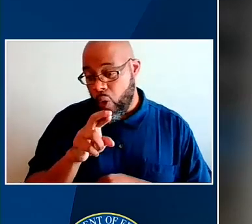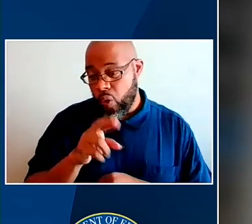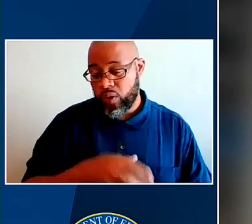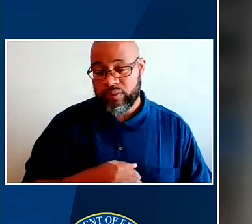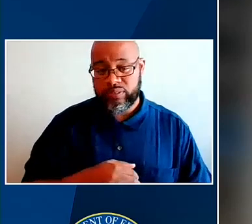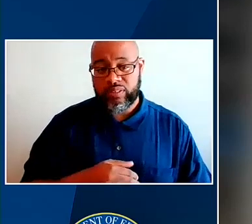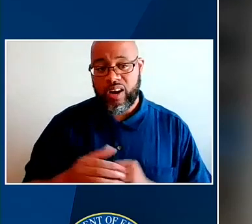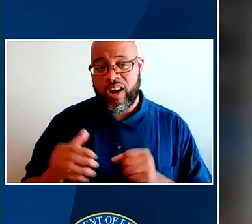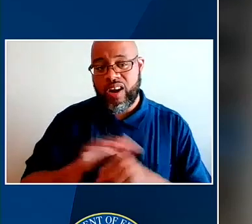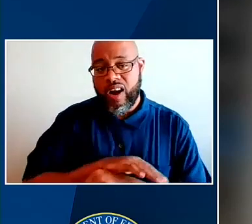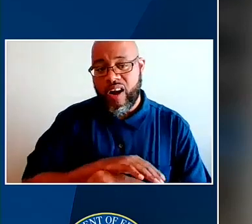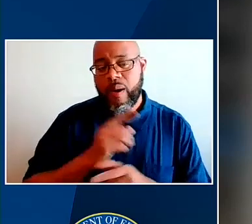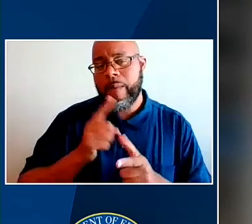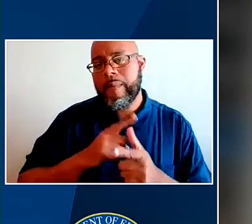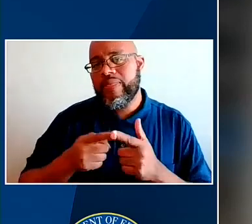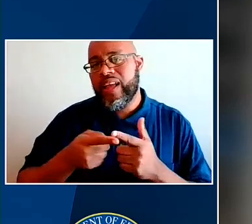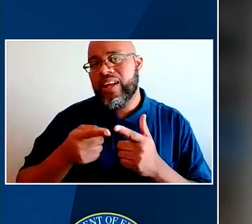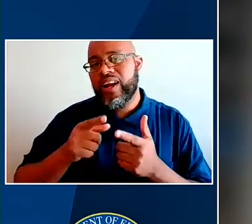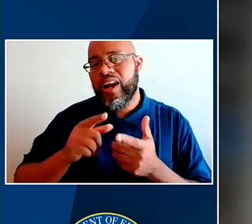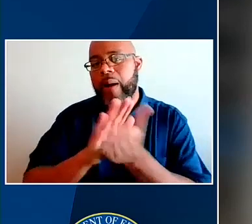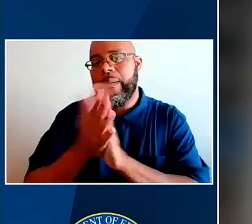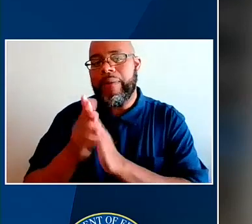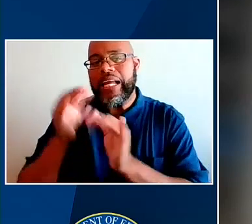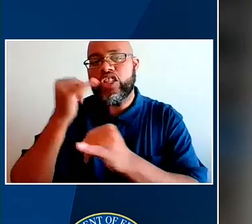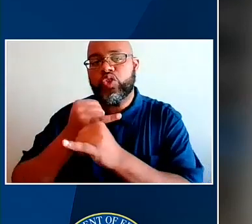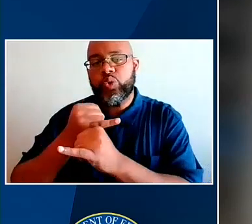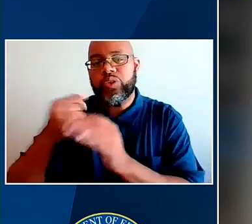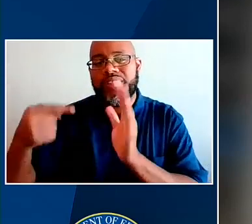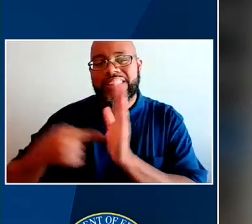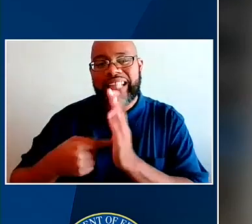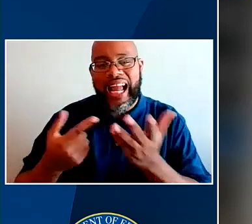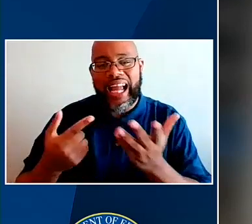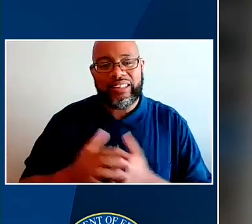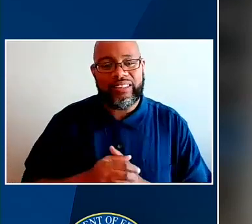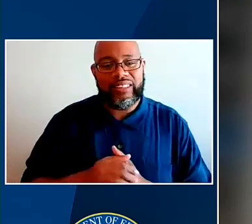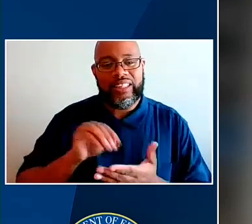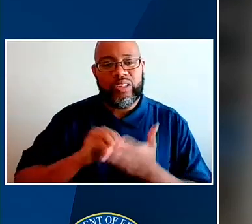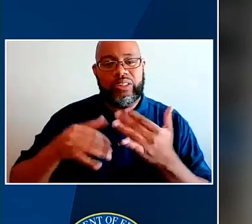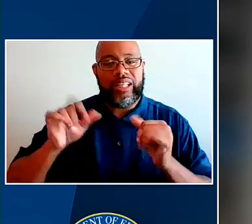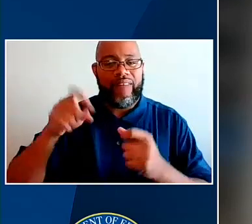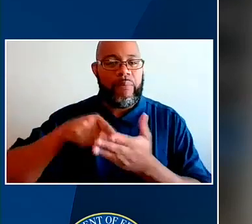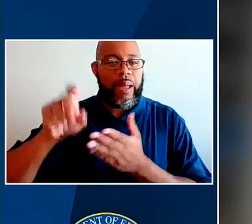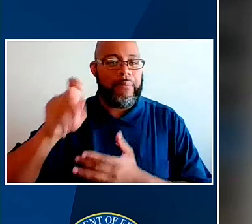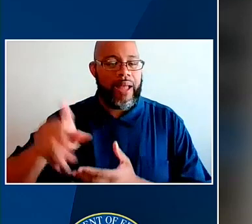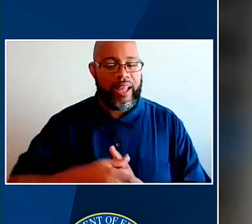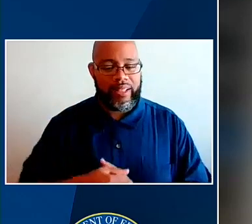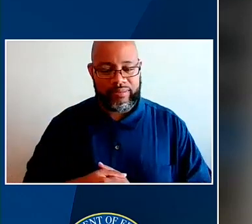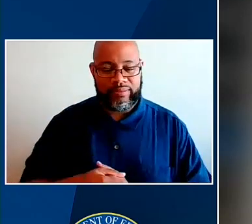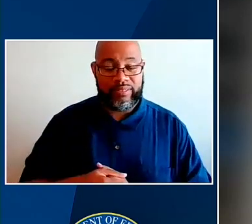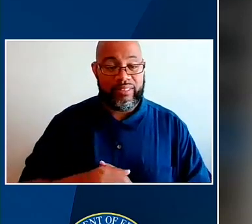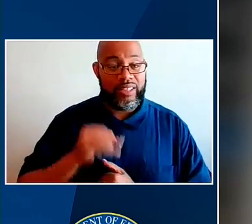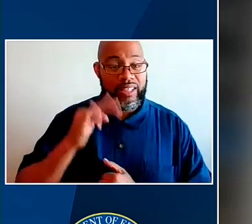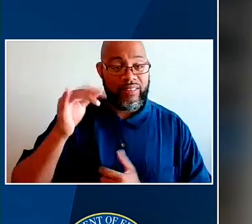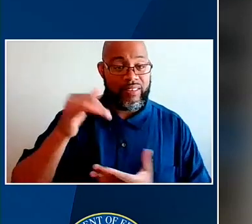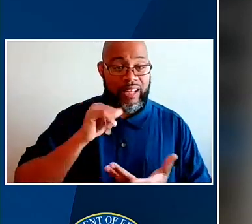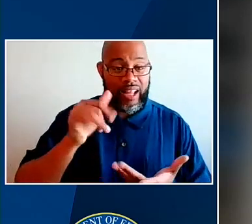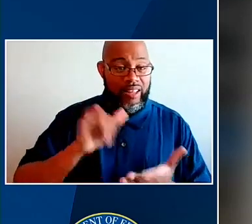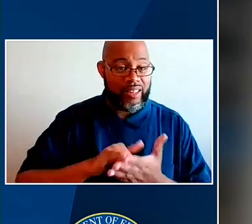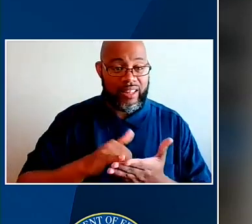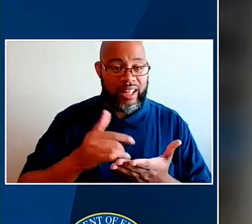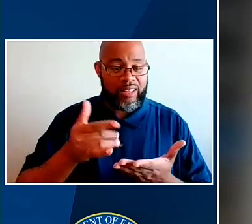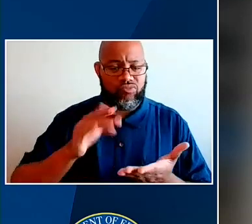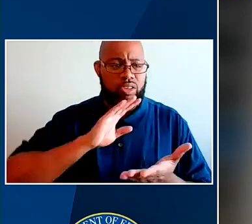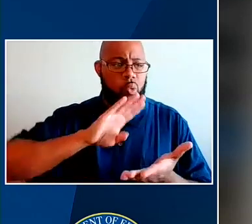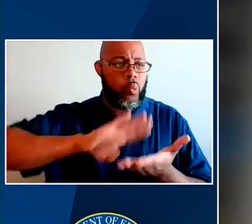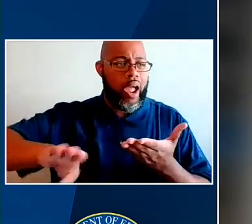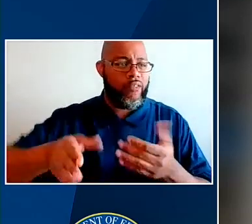cover it but then turn it into an institutional debt that the student still has to pay back. otherwise, or if they're truly just kind of waiving or